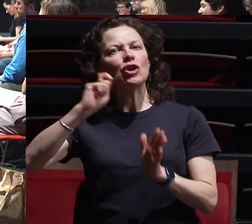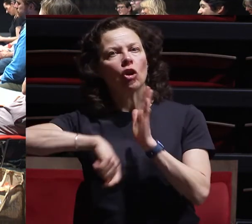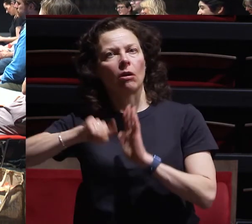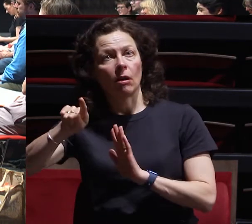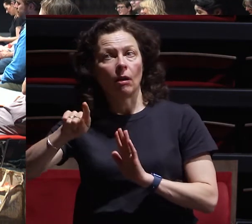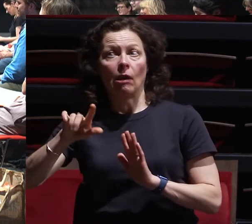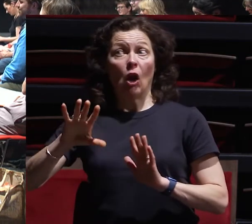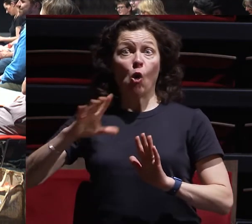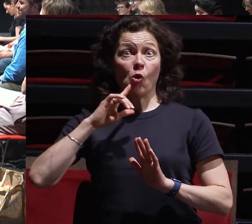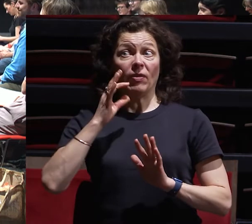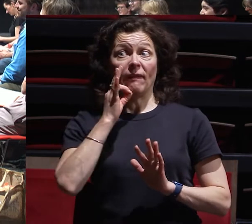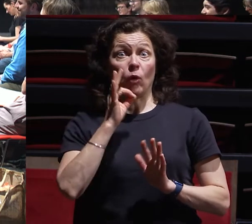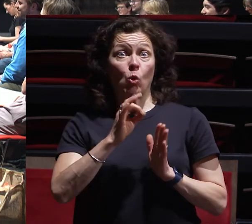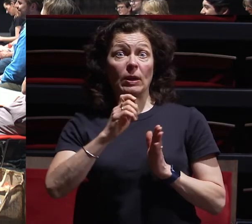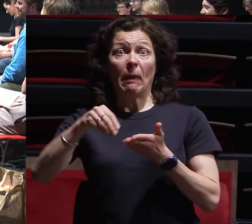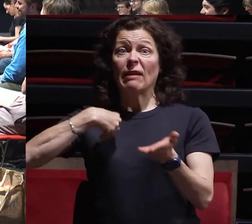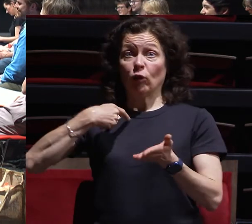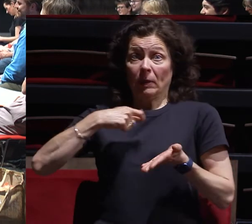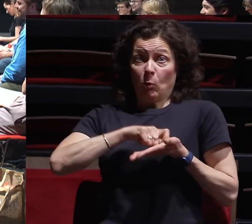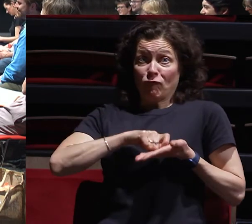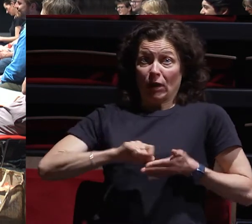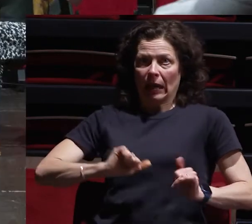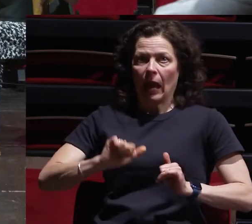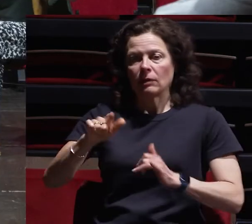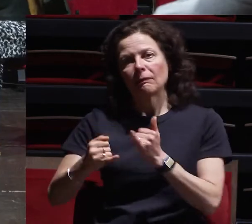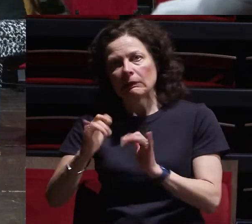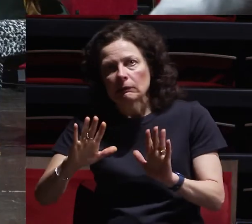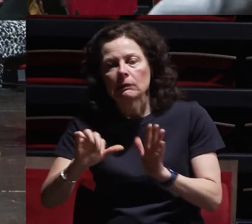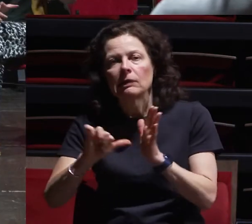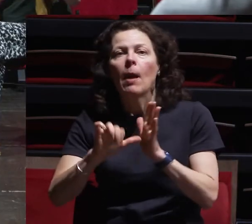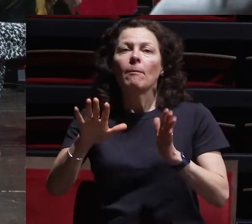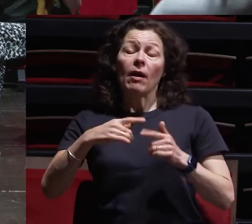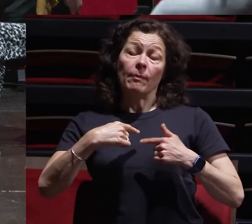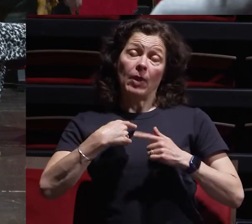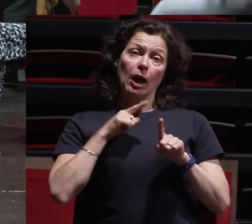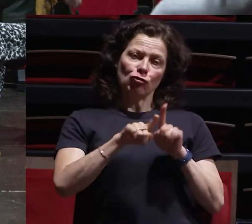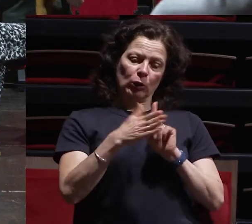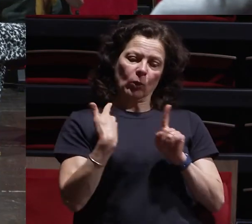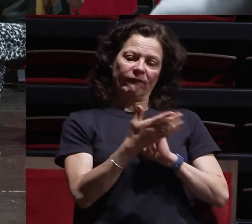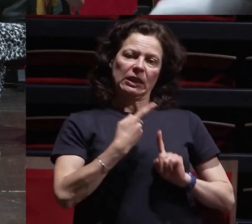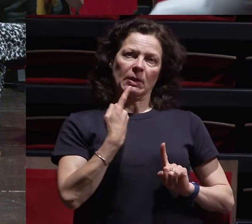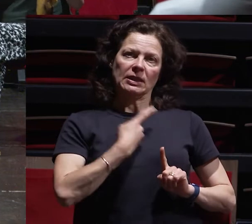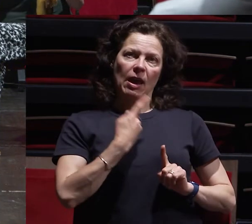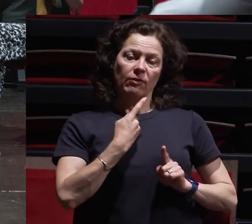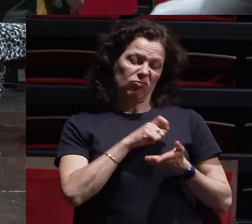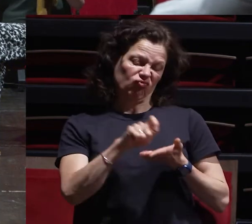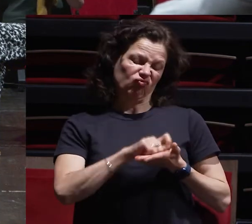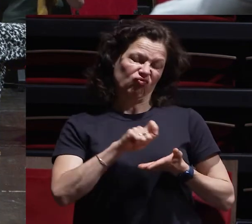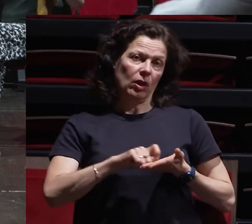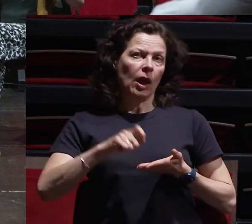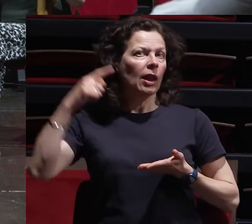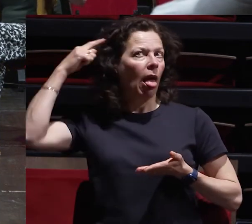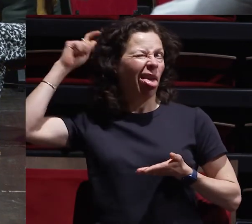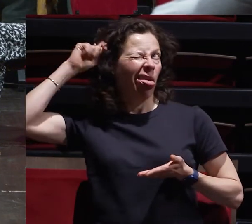under commission, or God forbid if they're already selling tickets and you haven't written the thing. But the reality is, yeah, I try